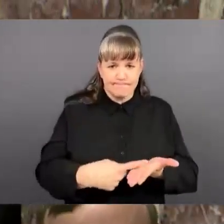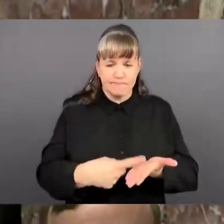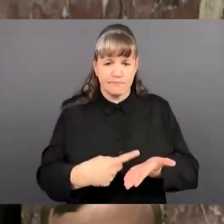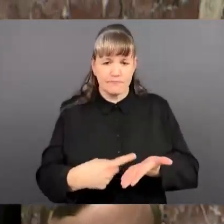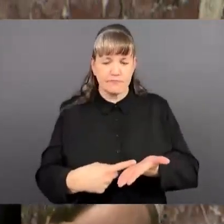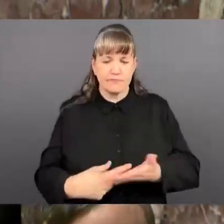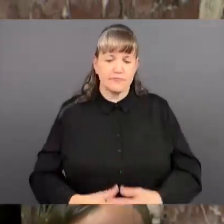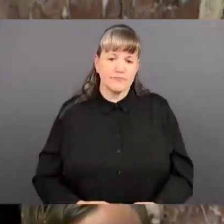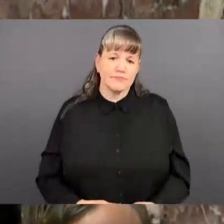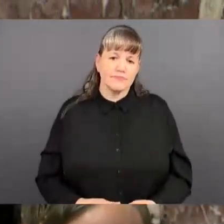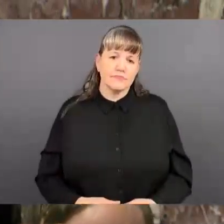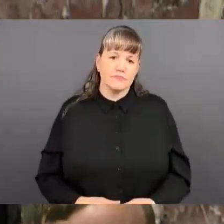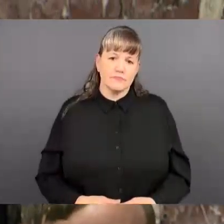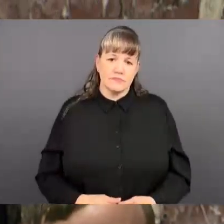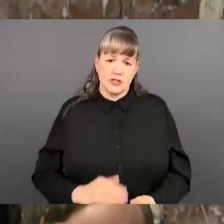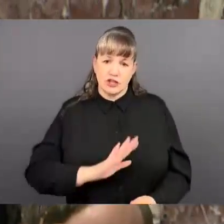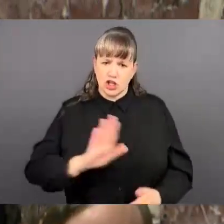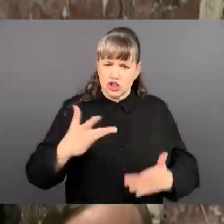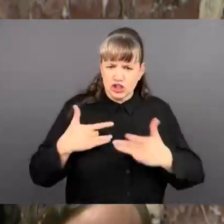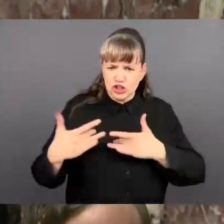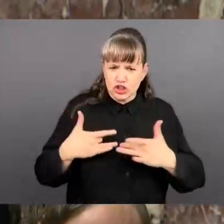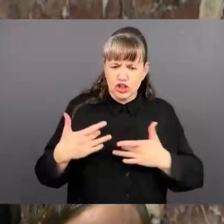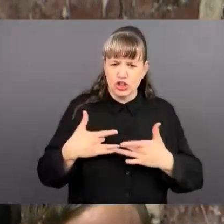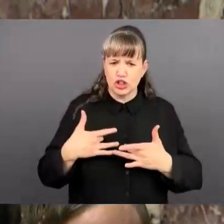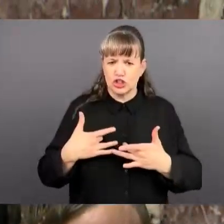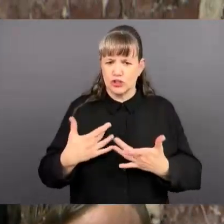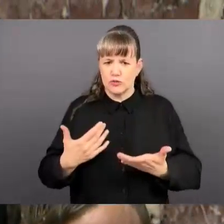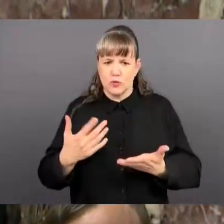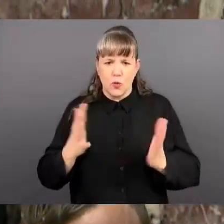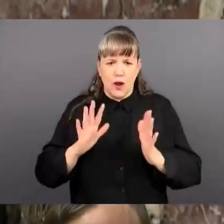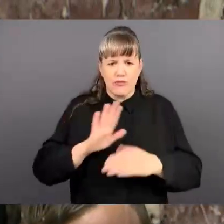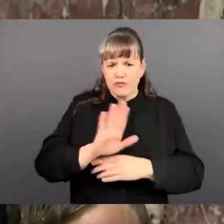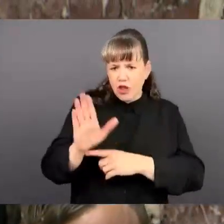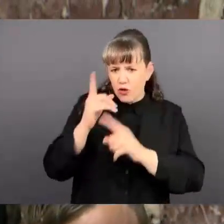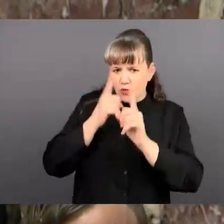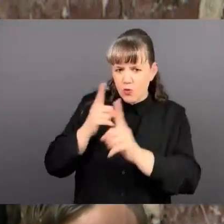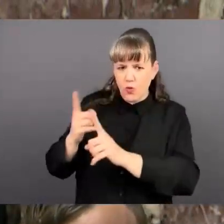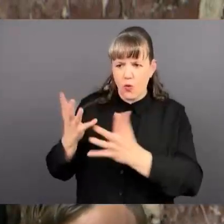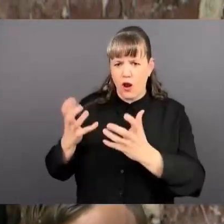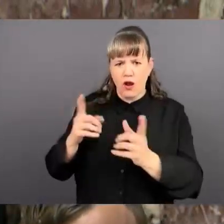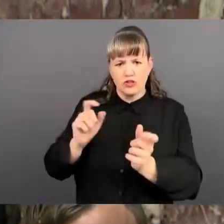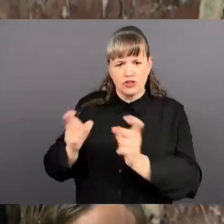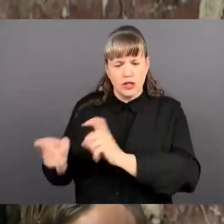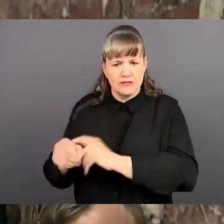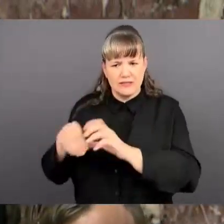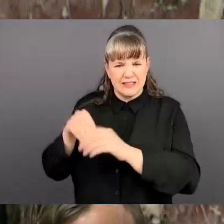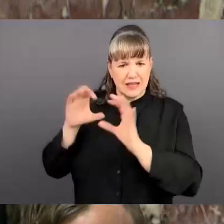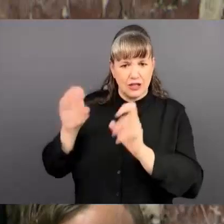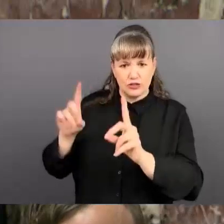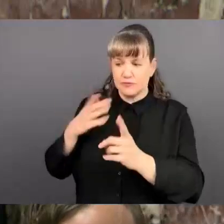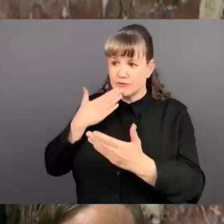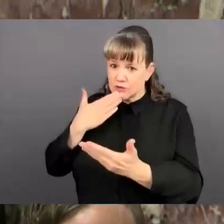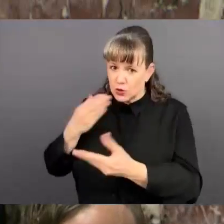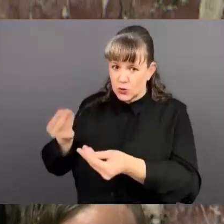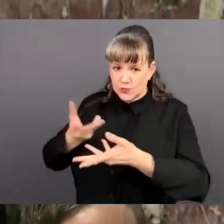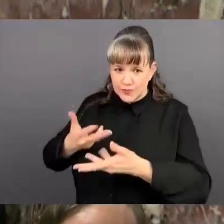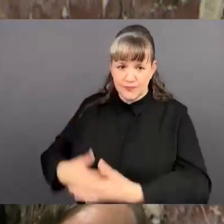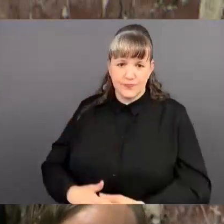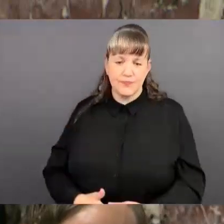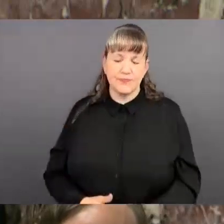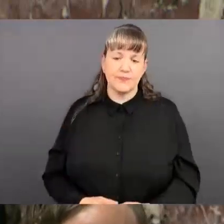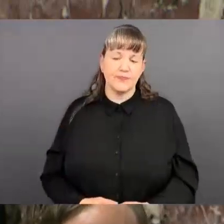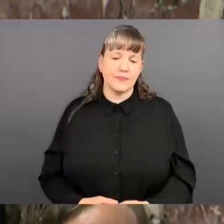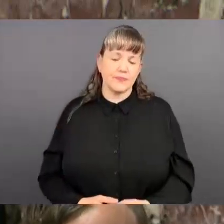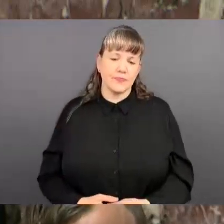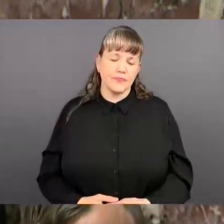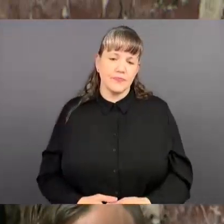bring forward and what changes they'd like to see in education, so thank you for that. You know, Honourable Speaker, I think it's really important